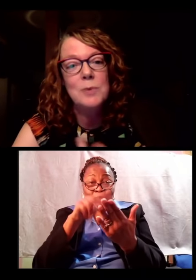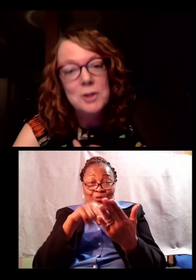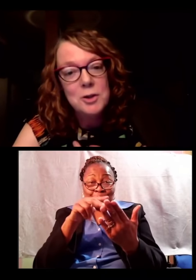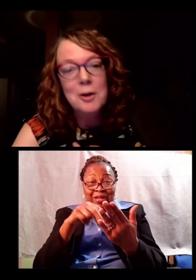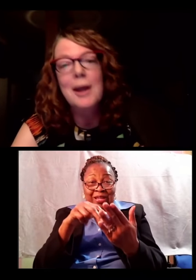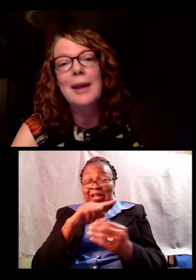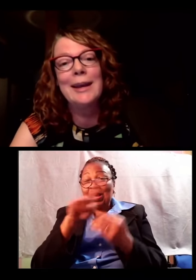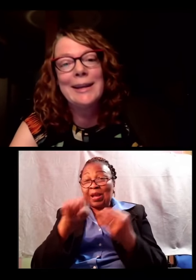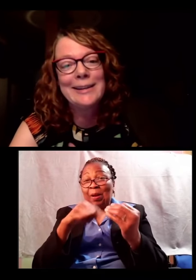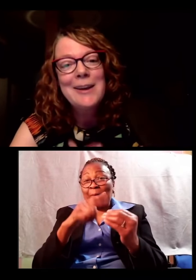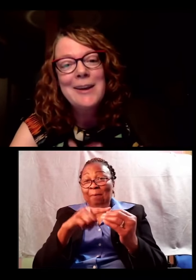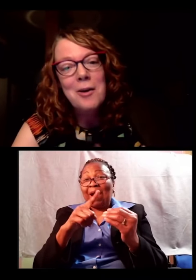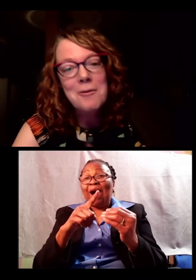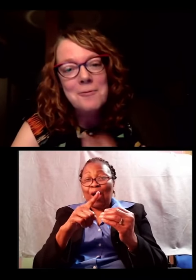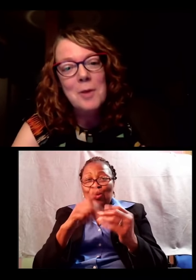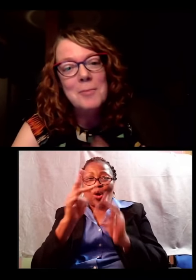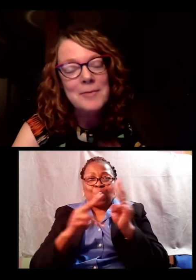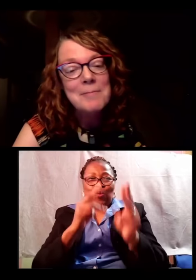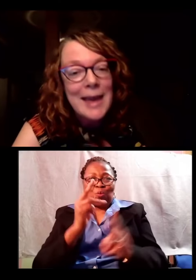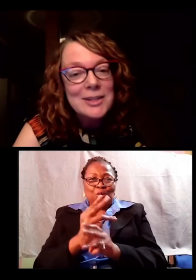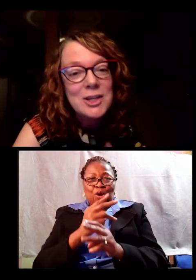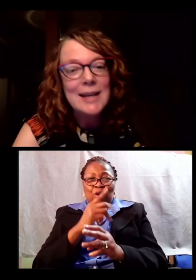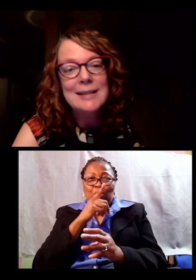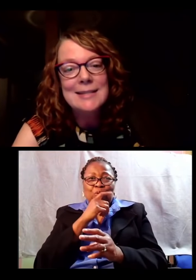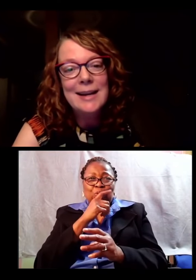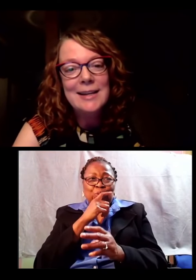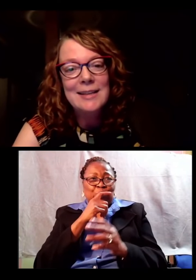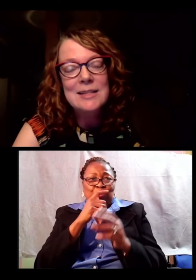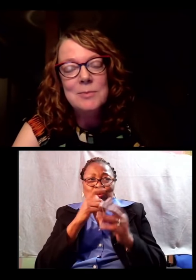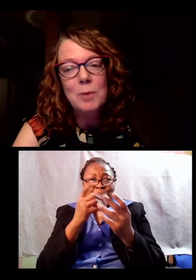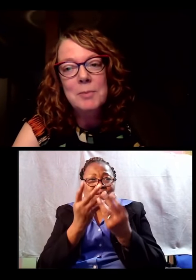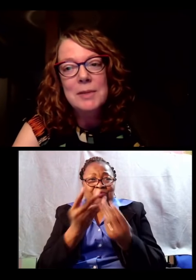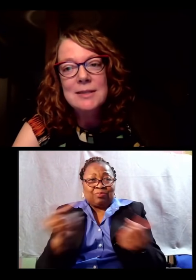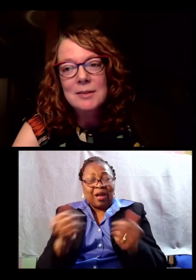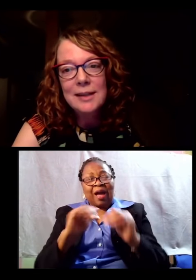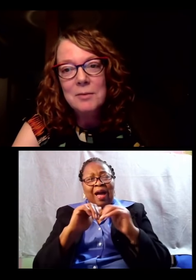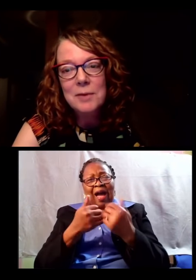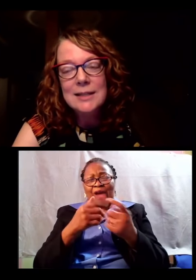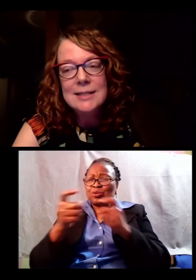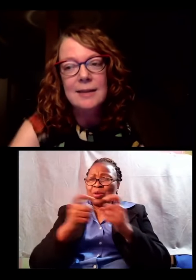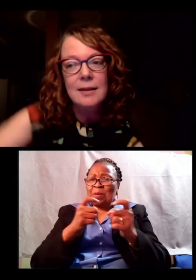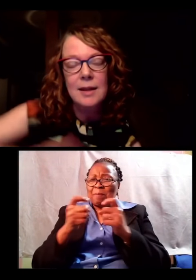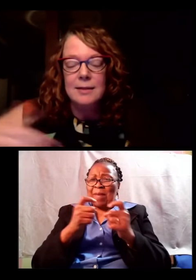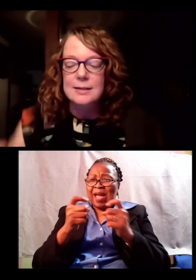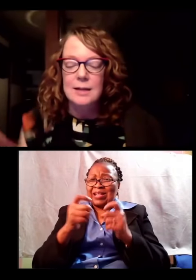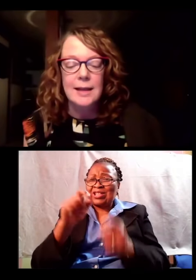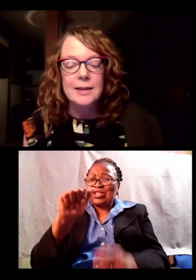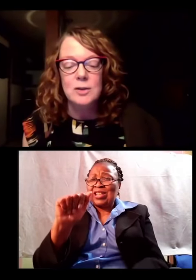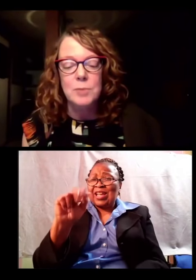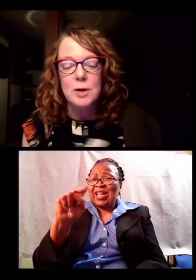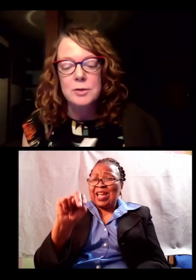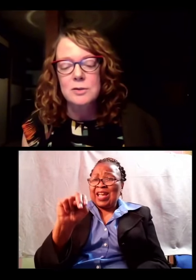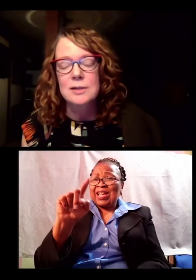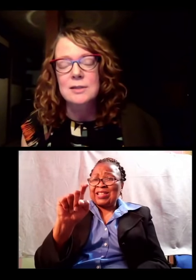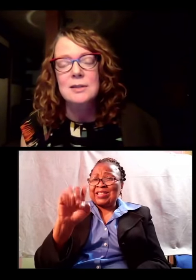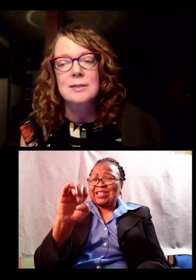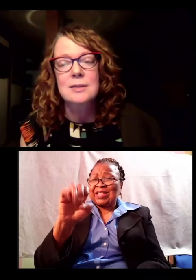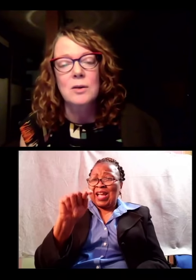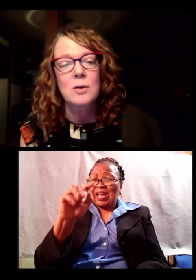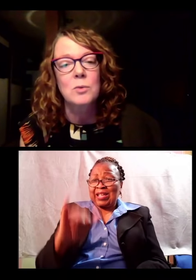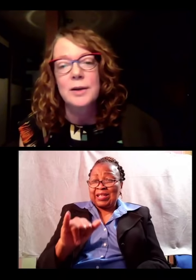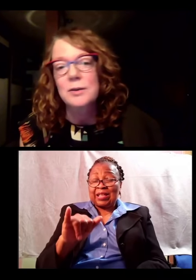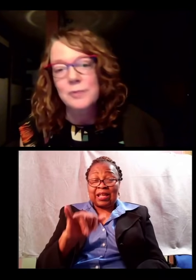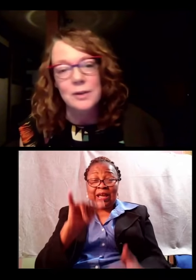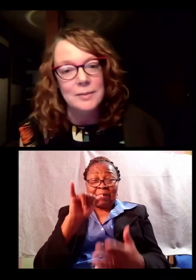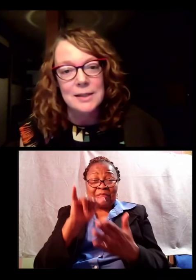is reassuring or a form of managing anxiety in this moment, but certainly it was. And this collection of poetry is just